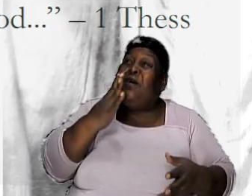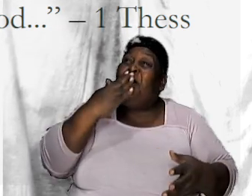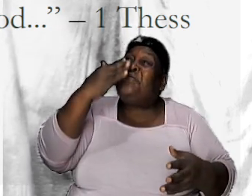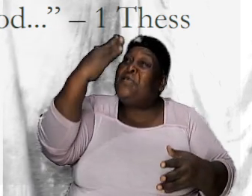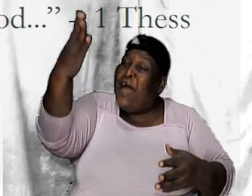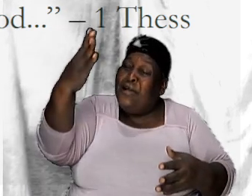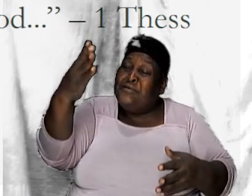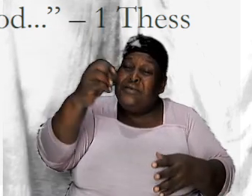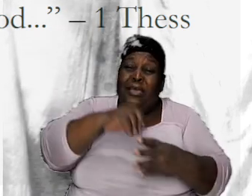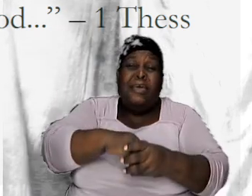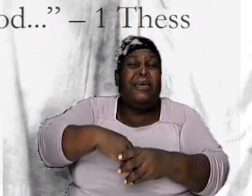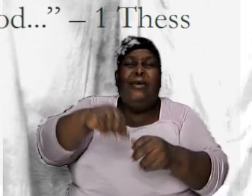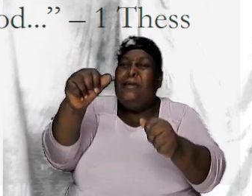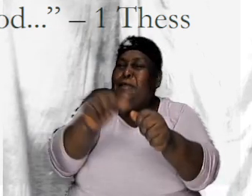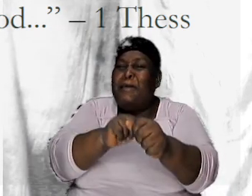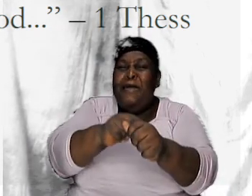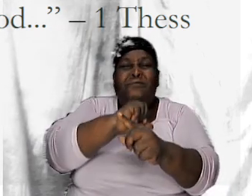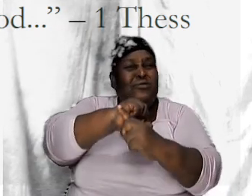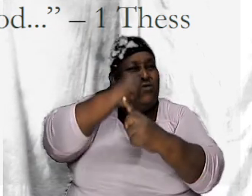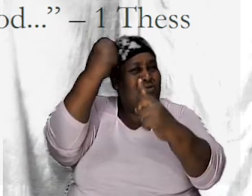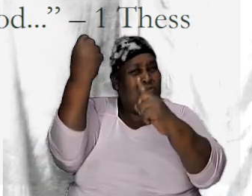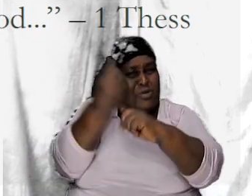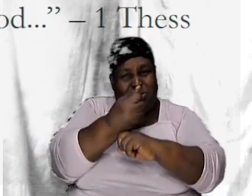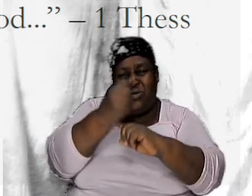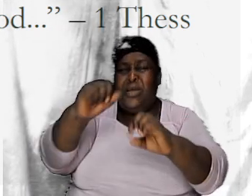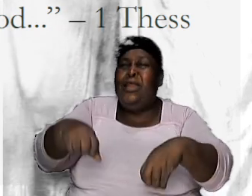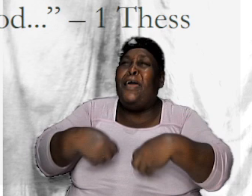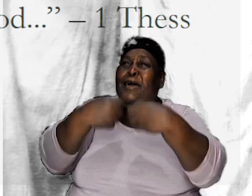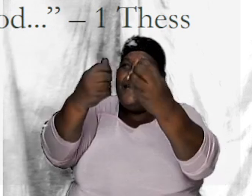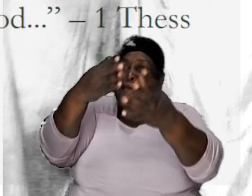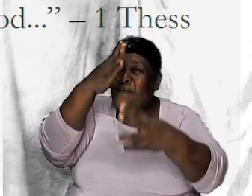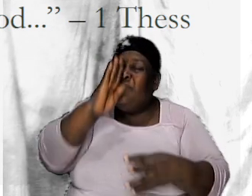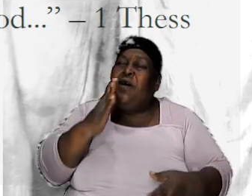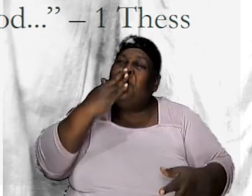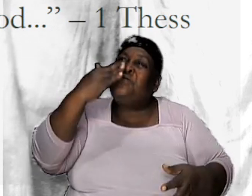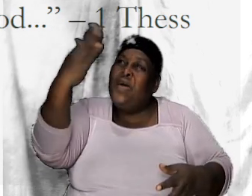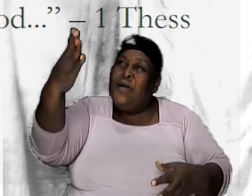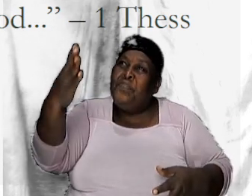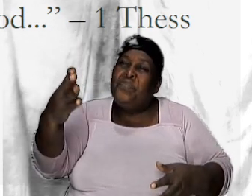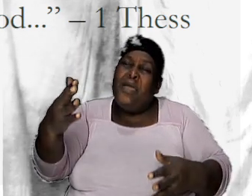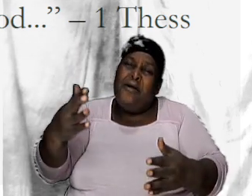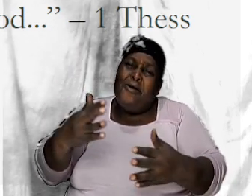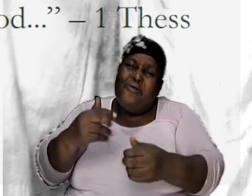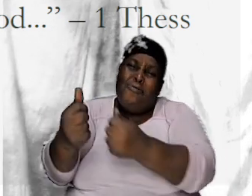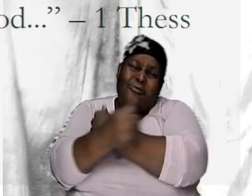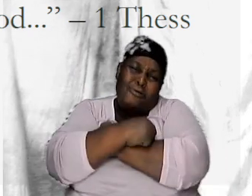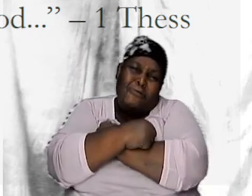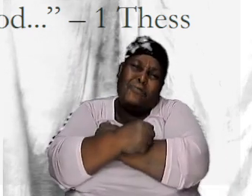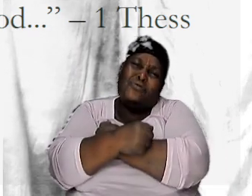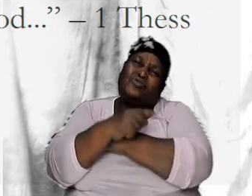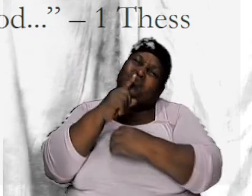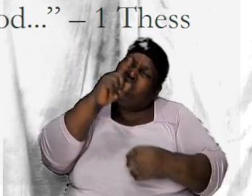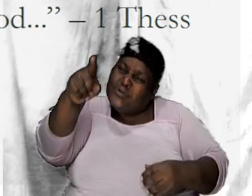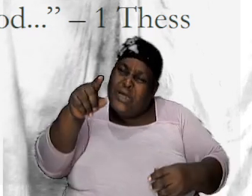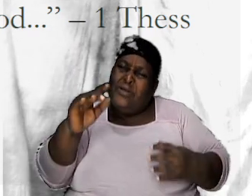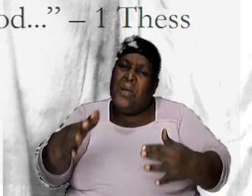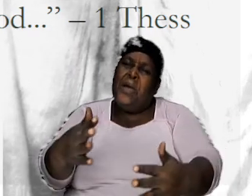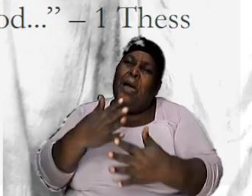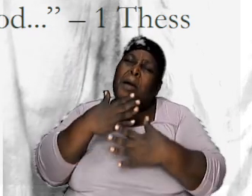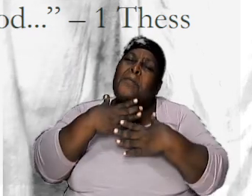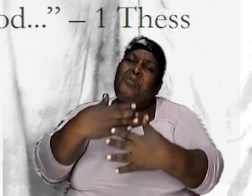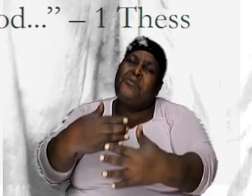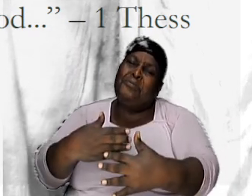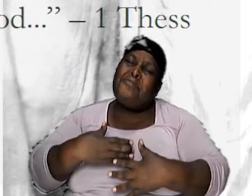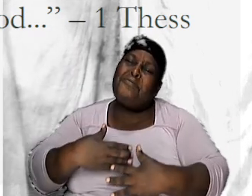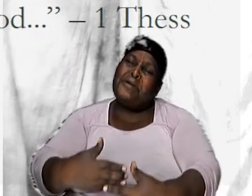give God thanks. God loves a grateful heart. Love the fact that you are breathing. Amen. Love the fact that